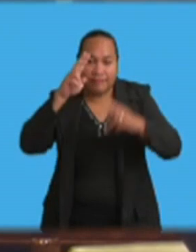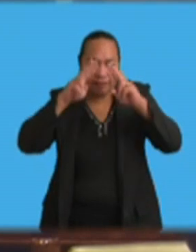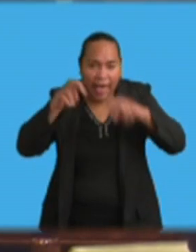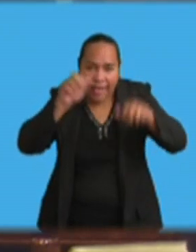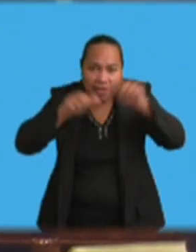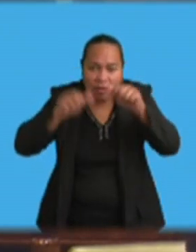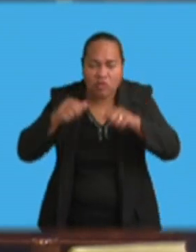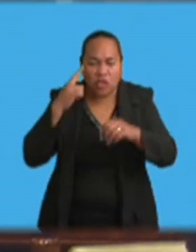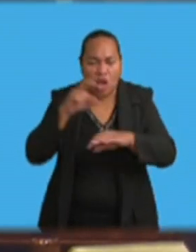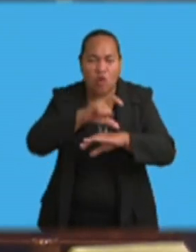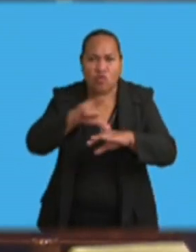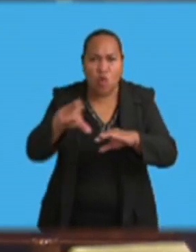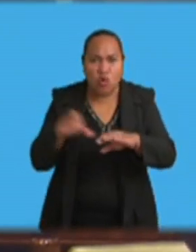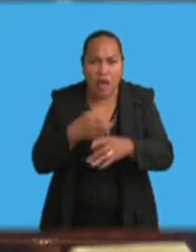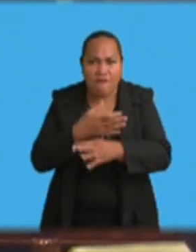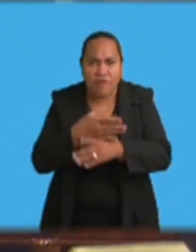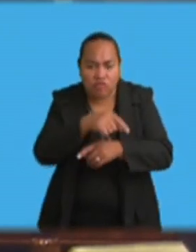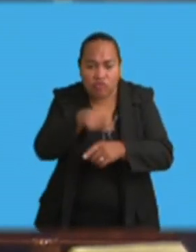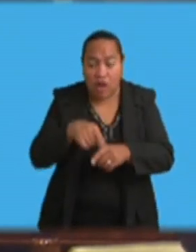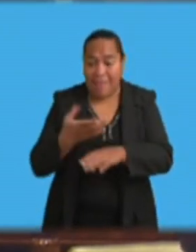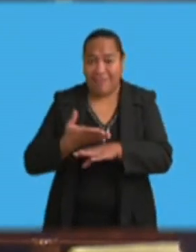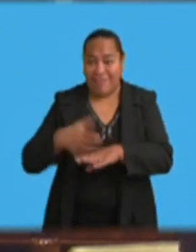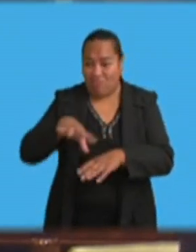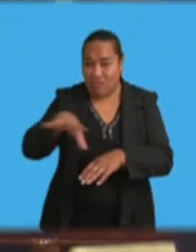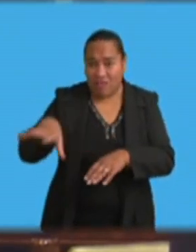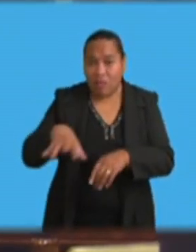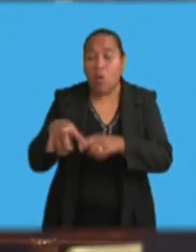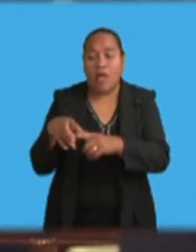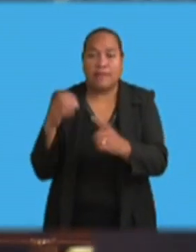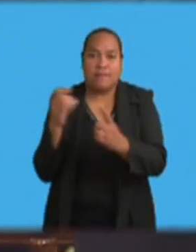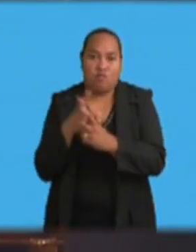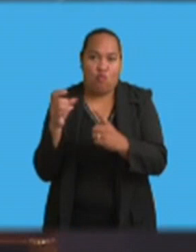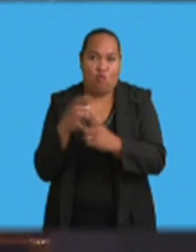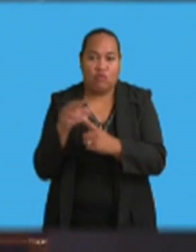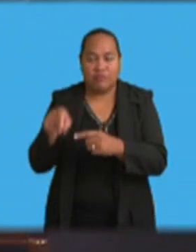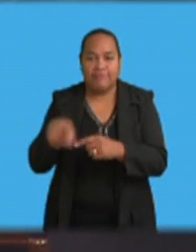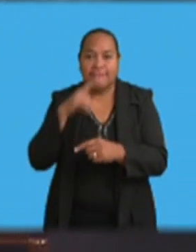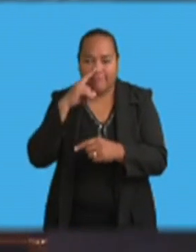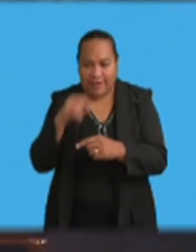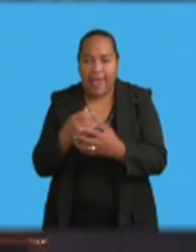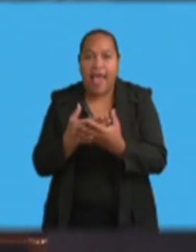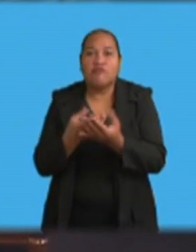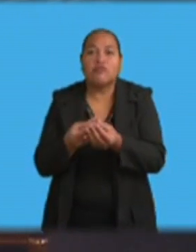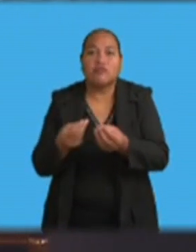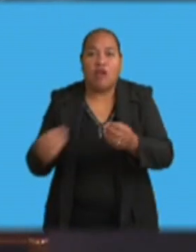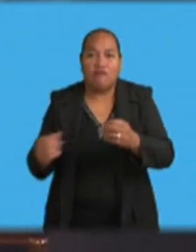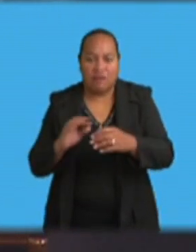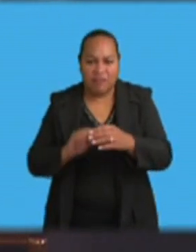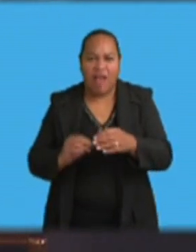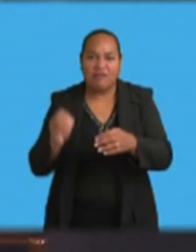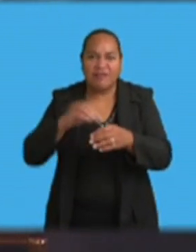with coastal fisheries, the new division will have a core role to address these gaps. This